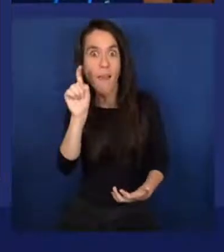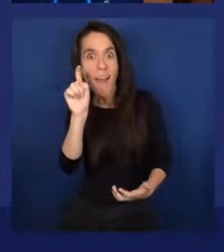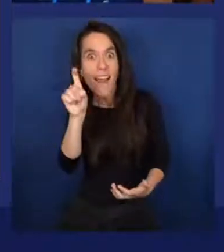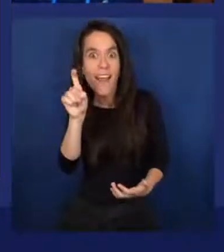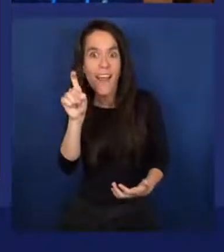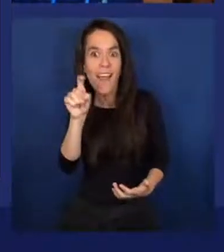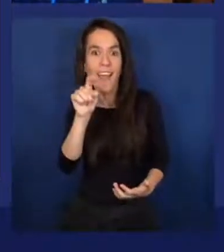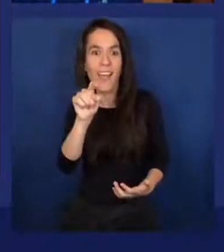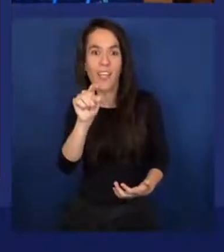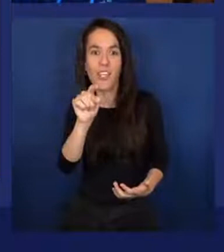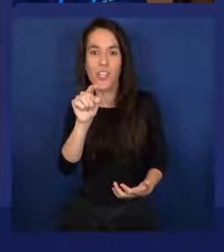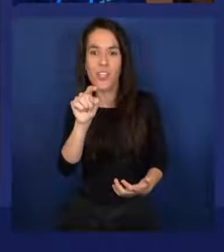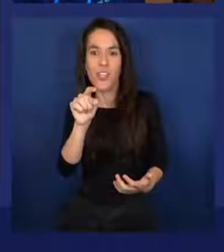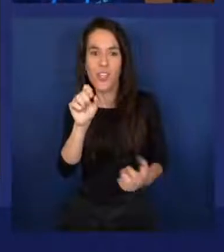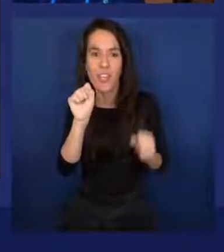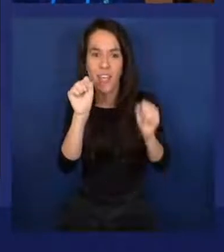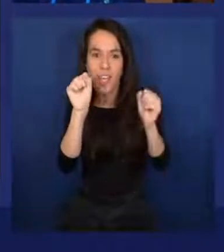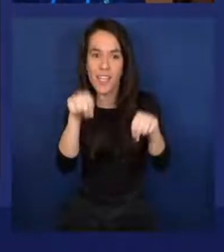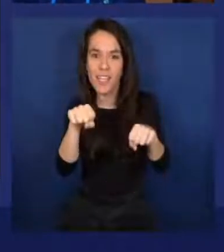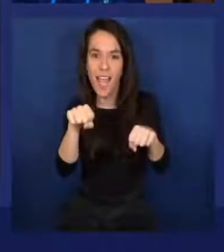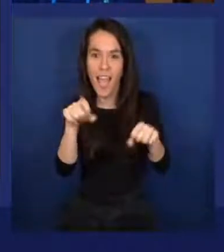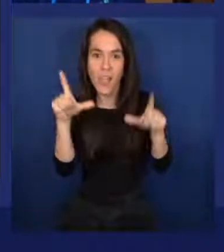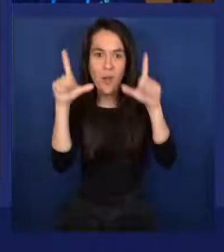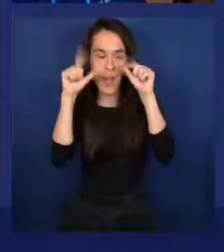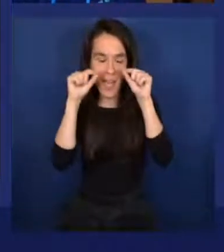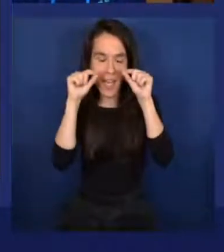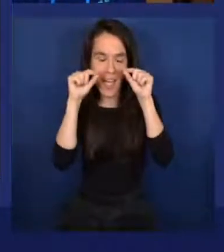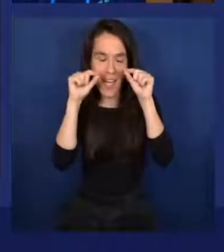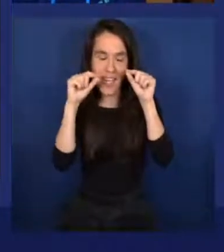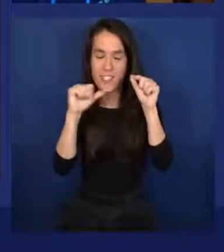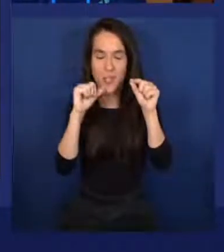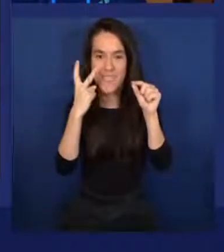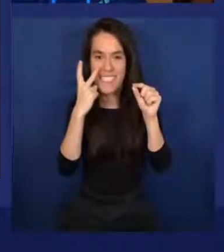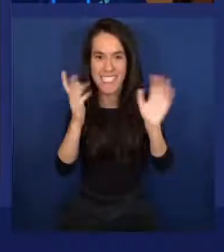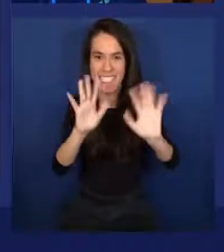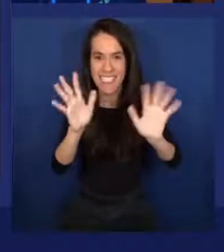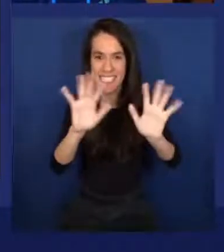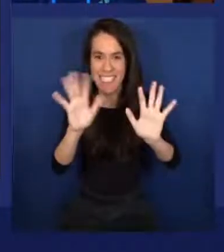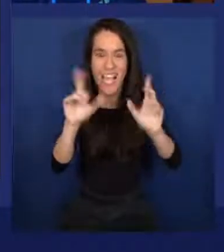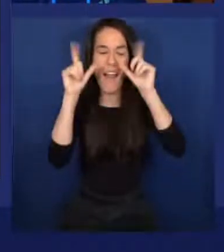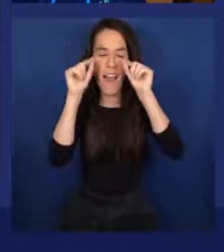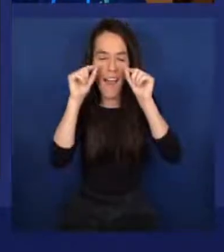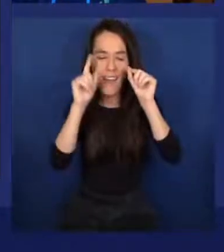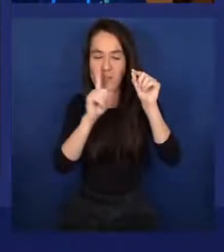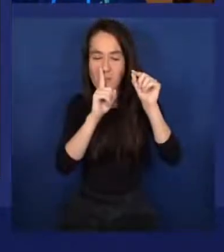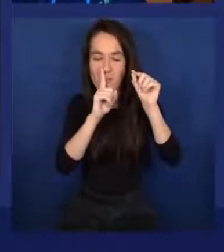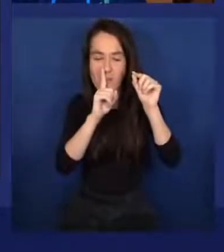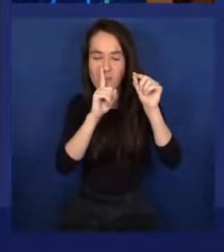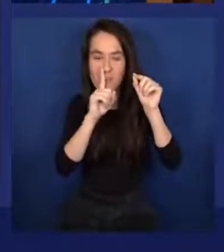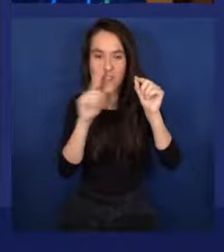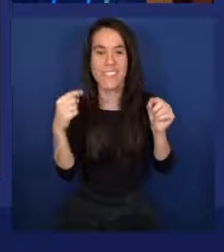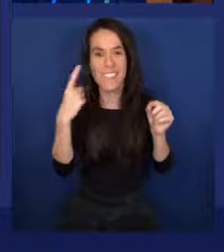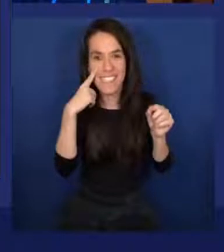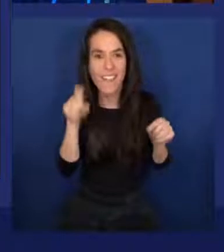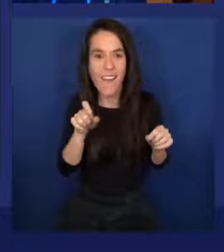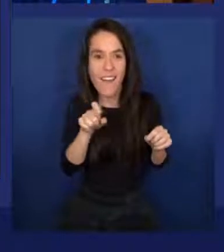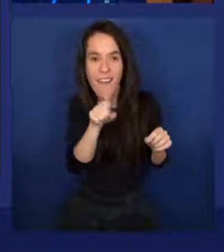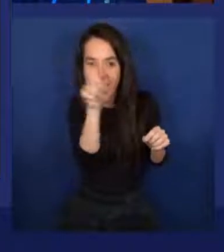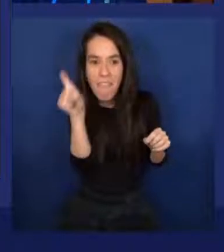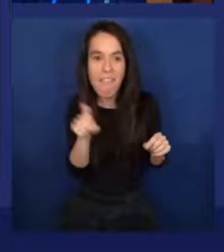Well, can you? I mean, yeah, you will see the image. So I have to get an image. I can just browse a local file